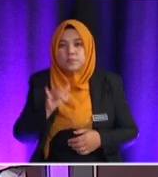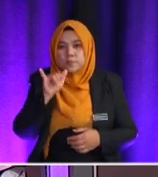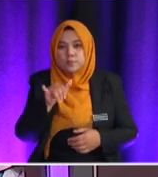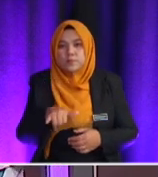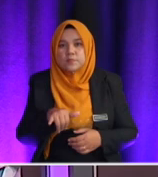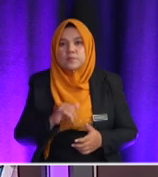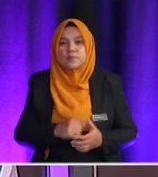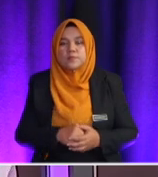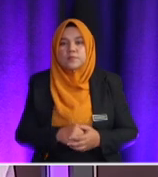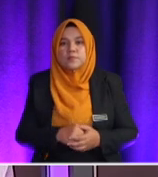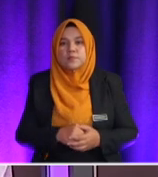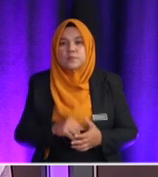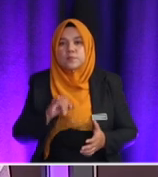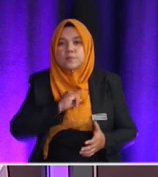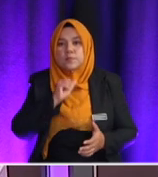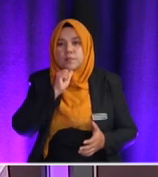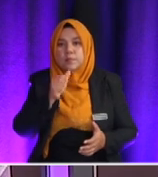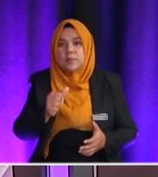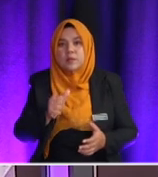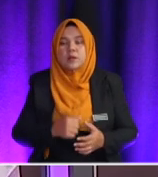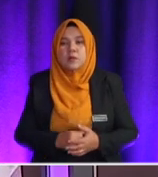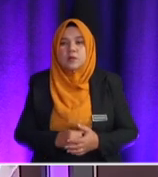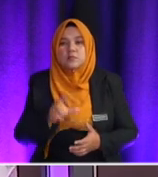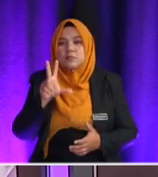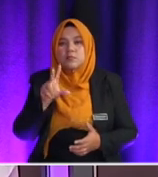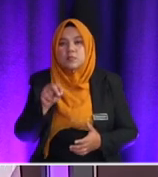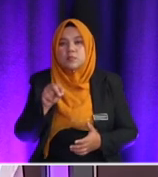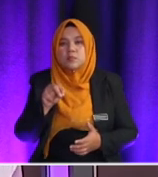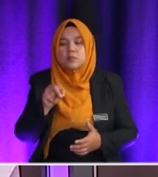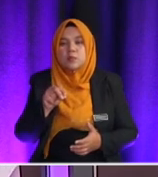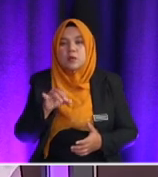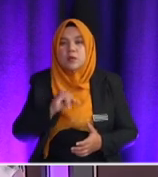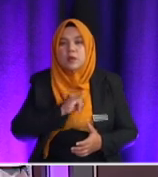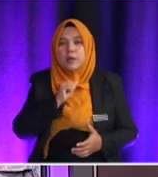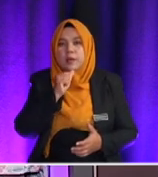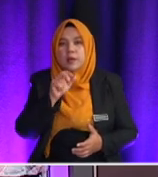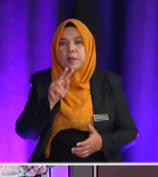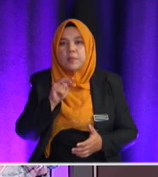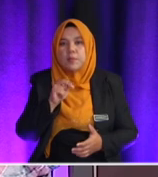yes, I am, or no, I am not.